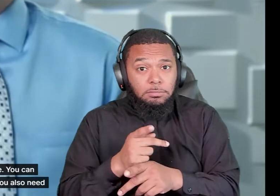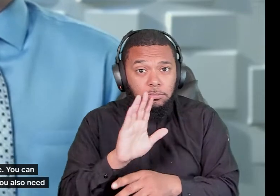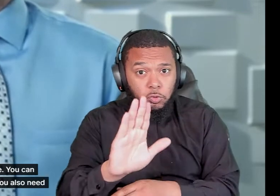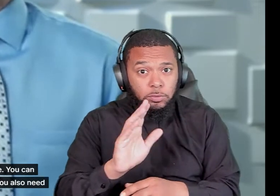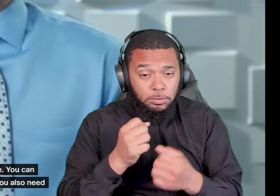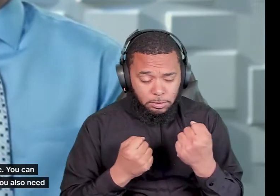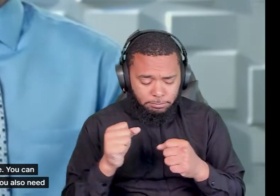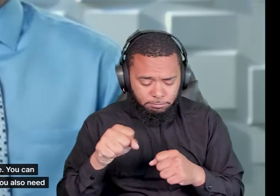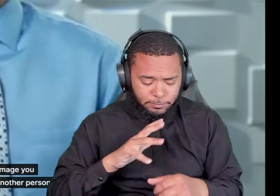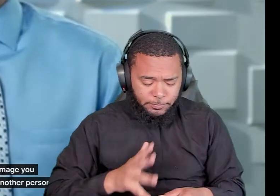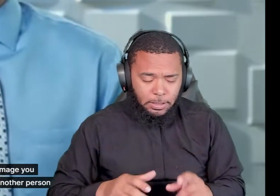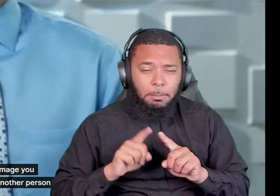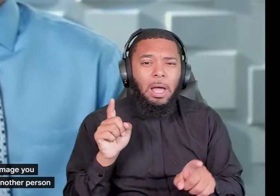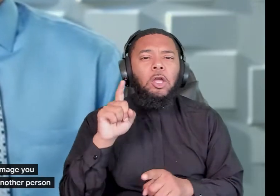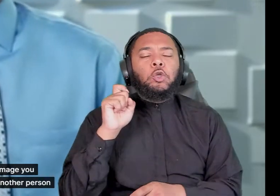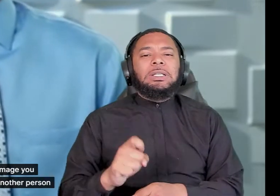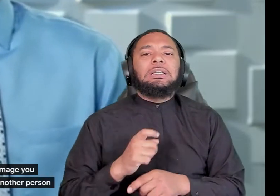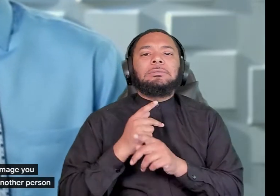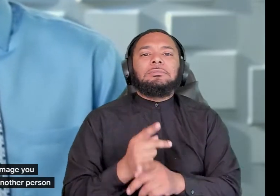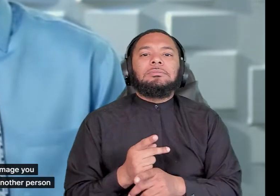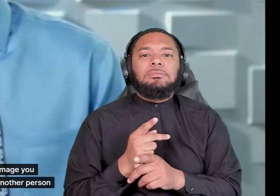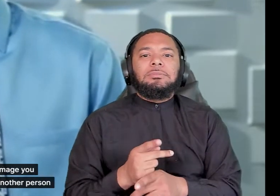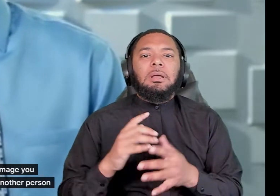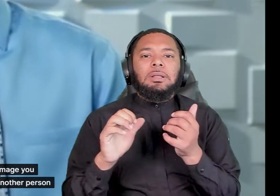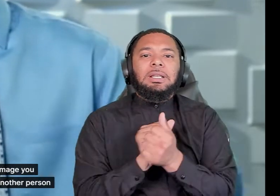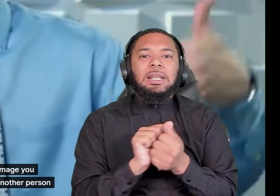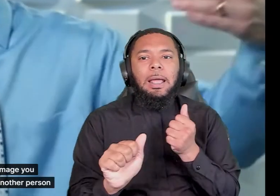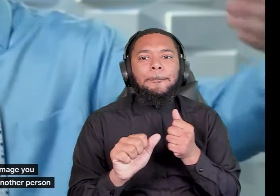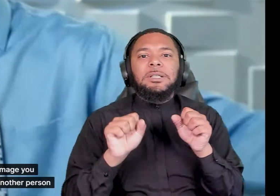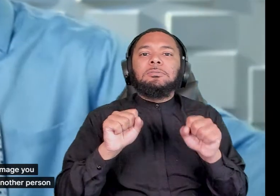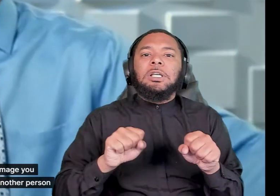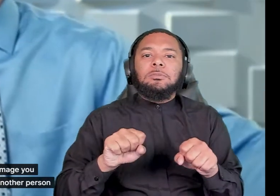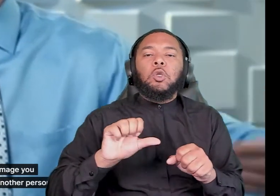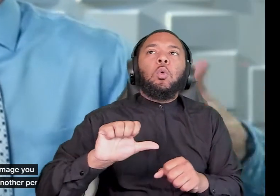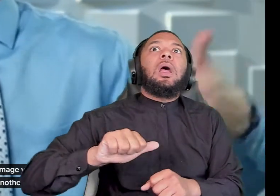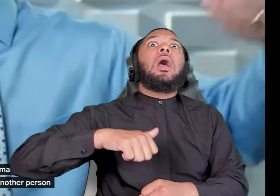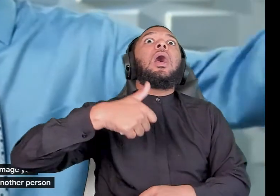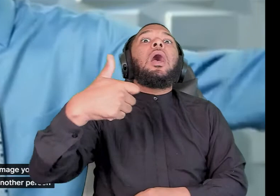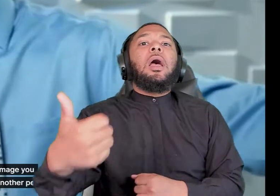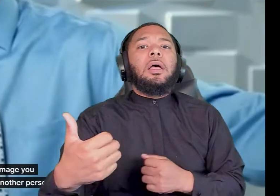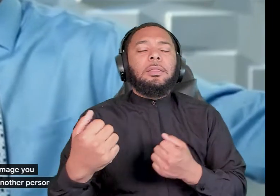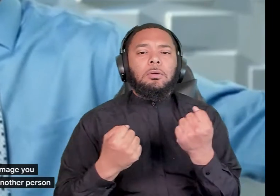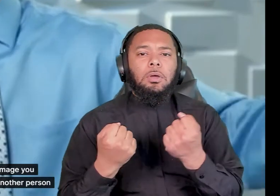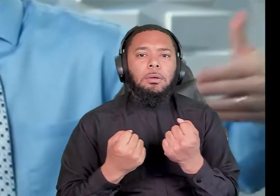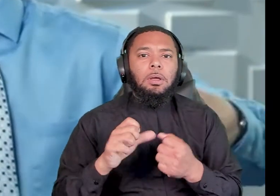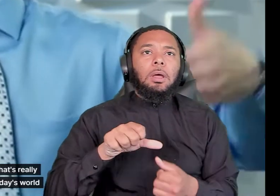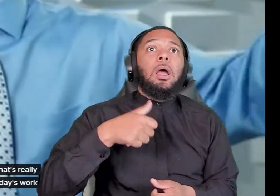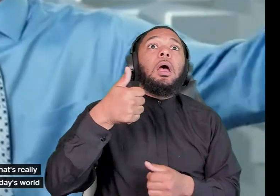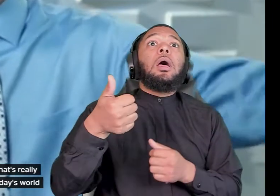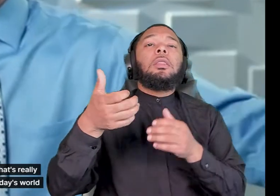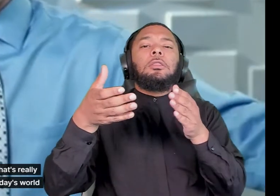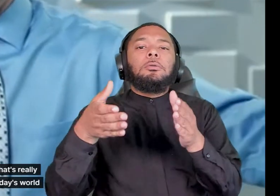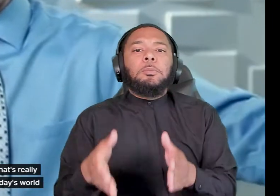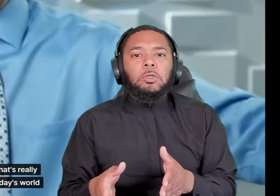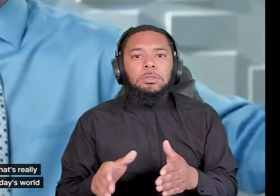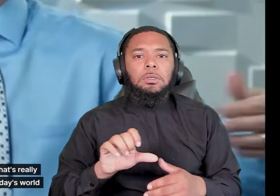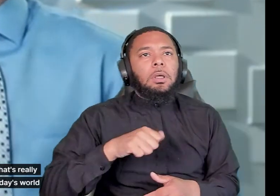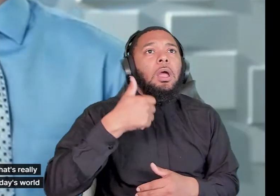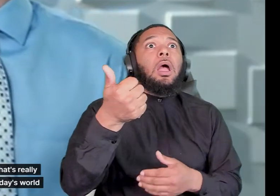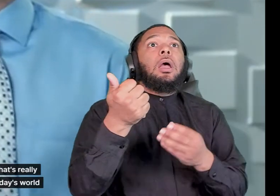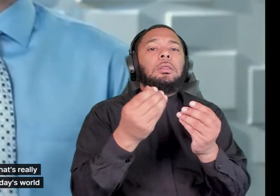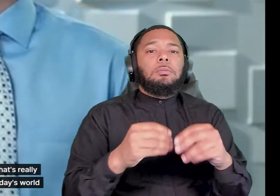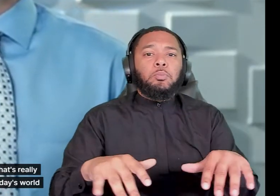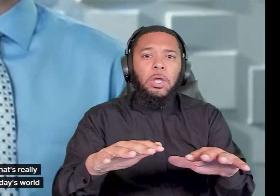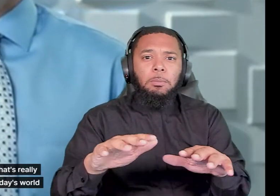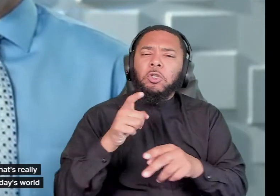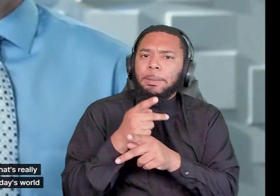sure, but you also need to be able to cover the damage you might do to another car, to another person, to other property.